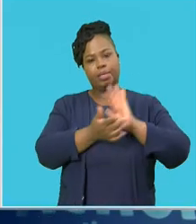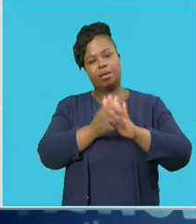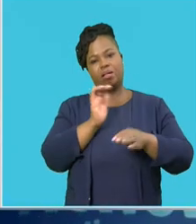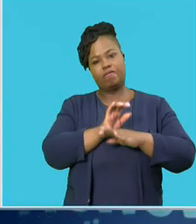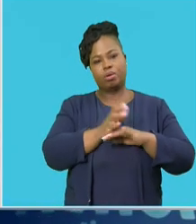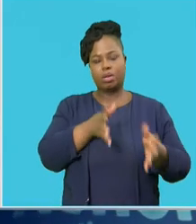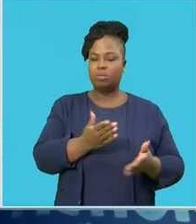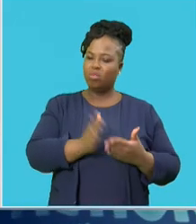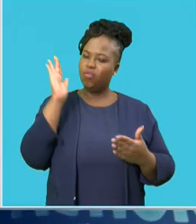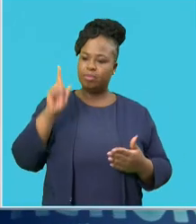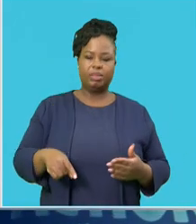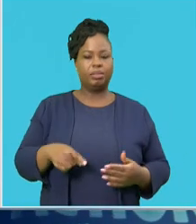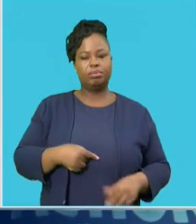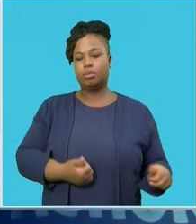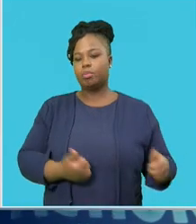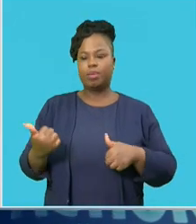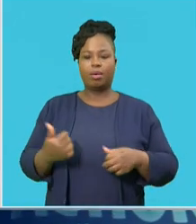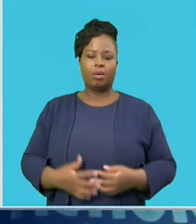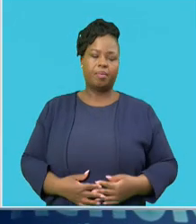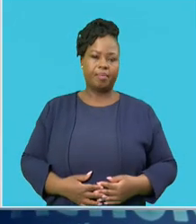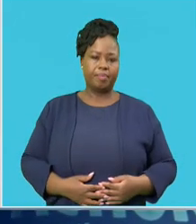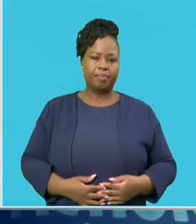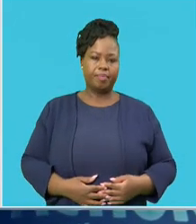nationals must leave our country when fixing their own countries.